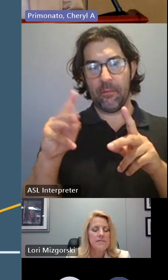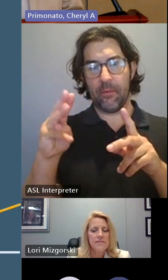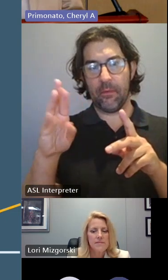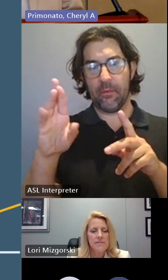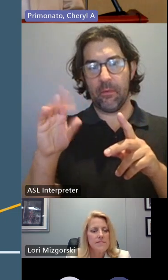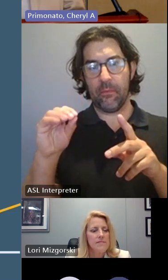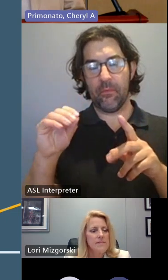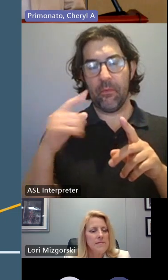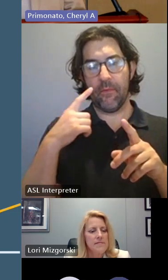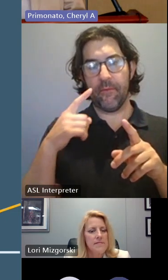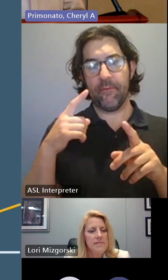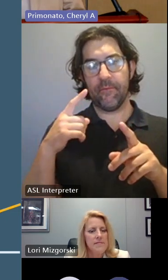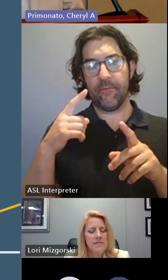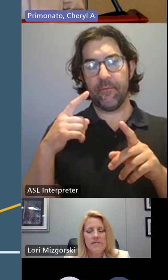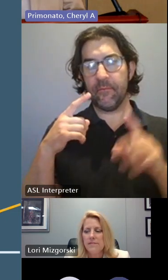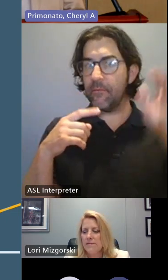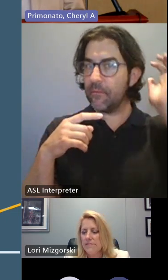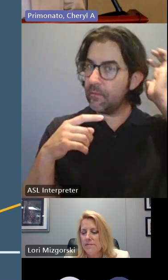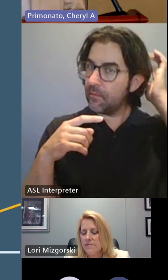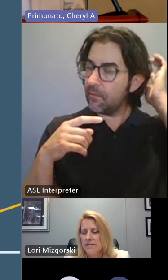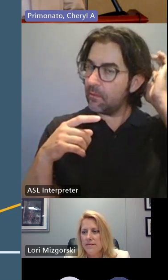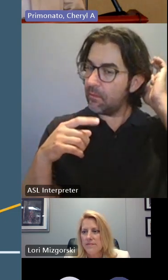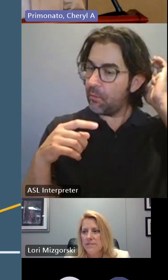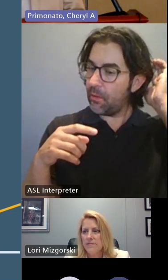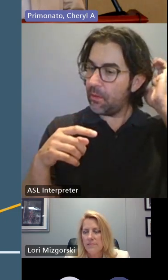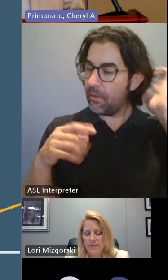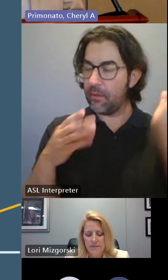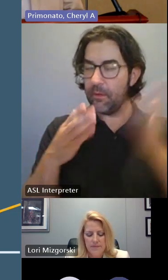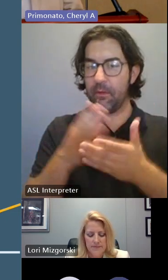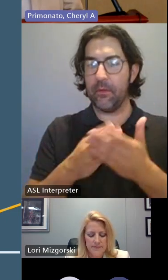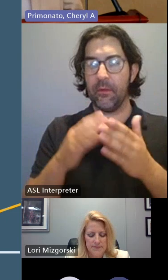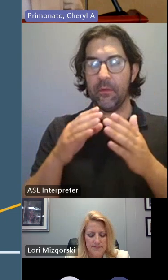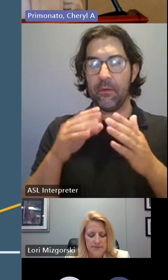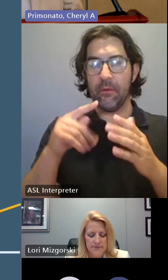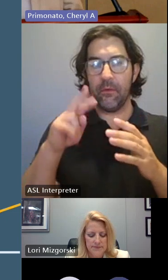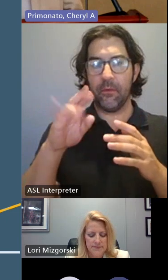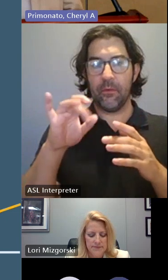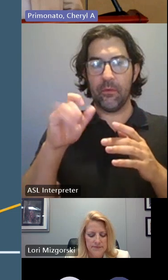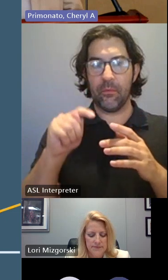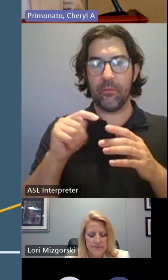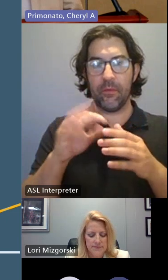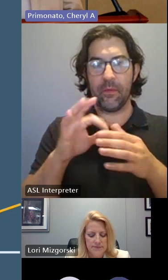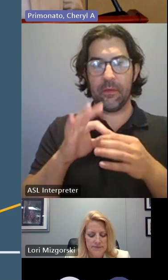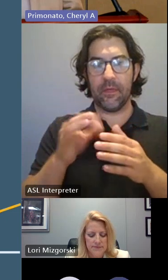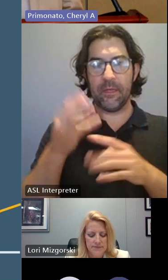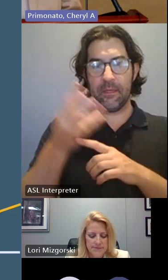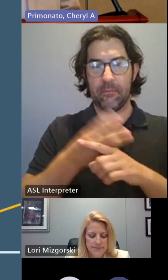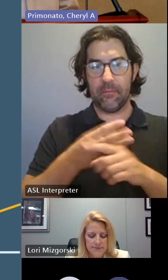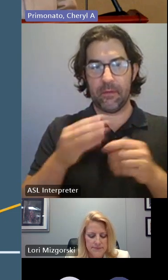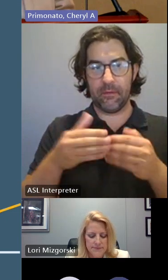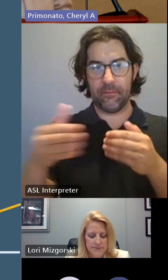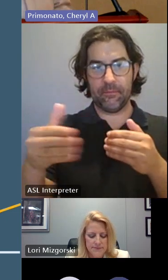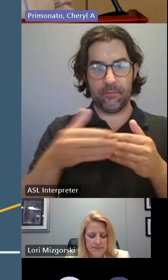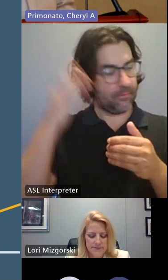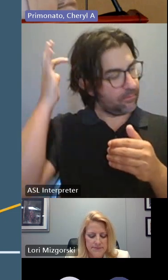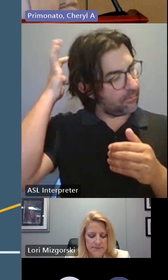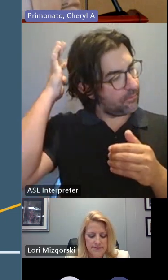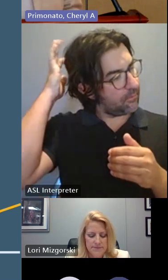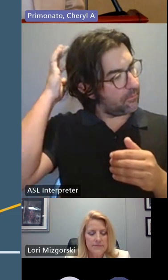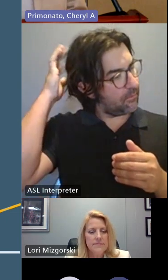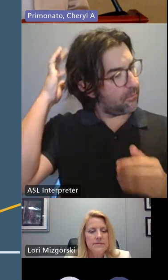and rail segment of the House of Procurement, and they are within the next 6 months, the intent